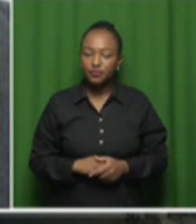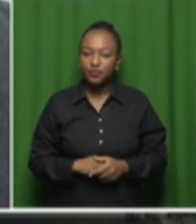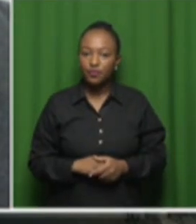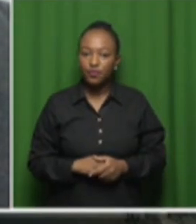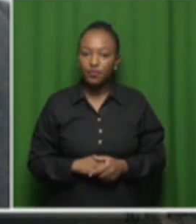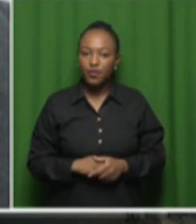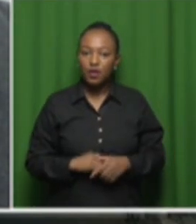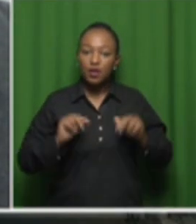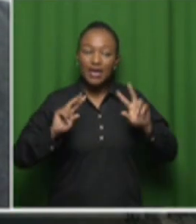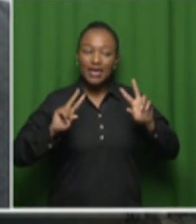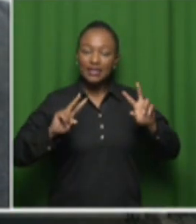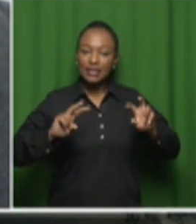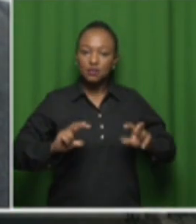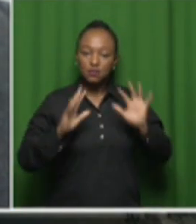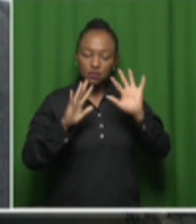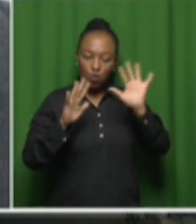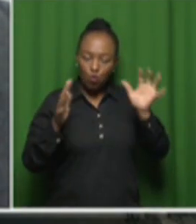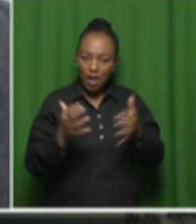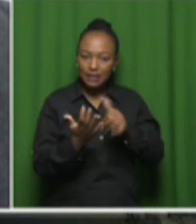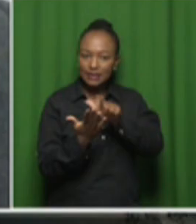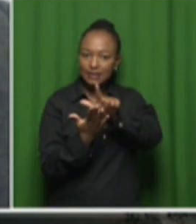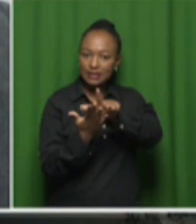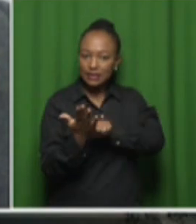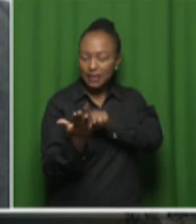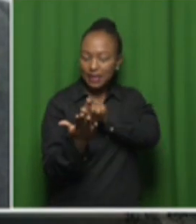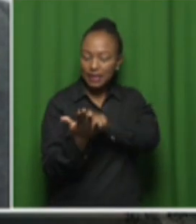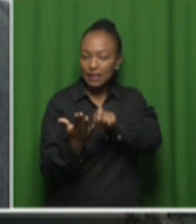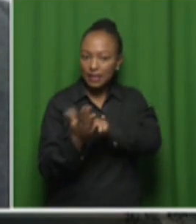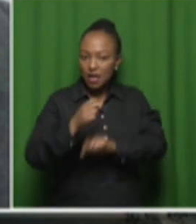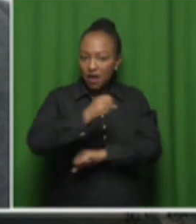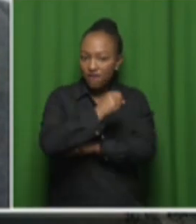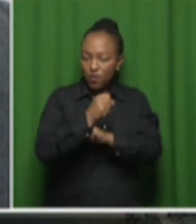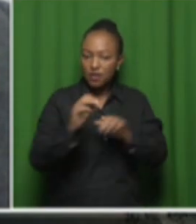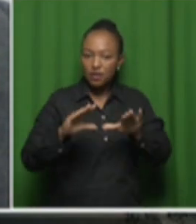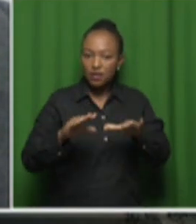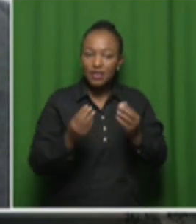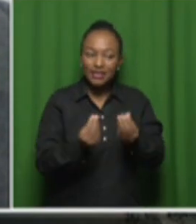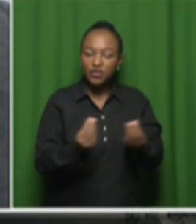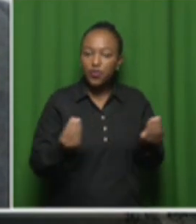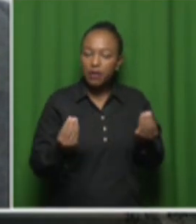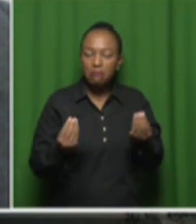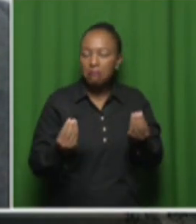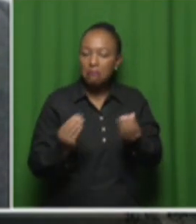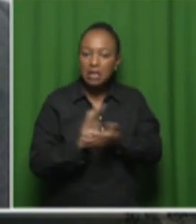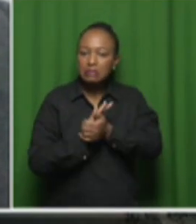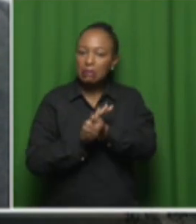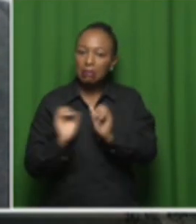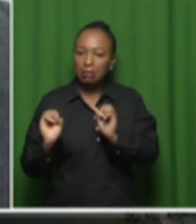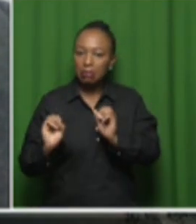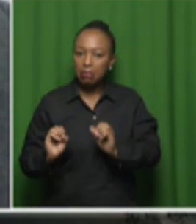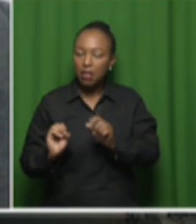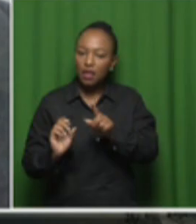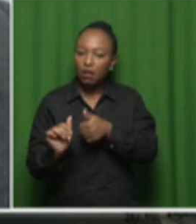the World Literacy Foundation showing that children who lack early literacy skills are more likely to fall behind and then, of